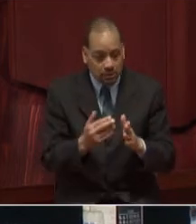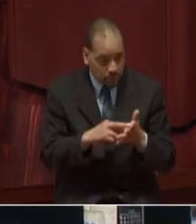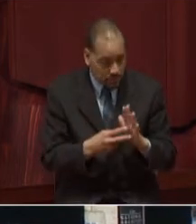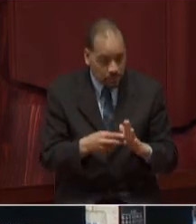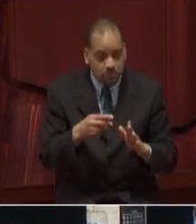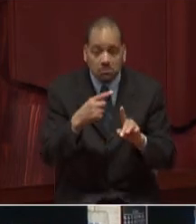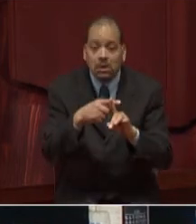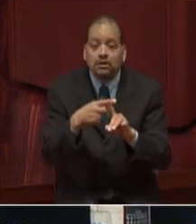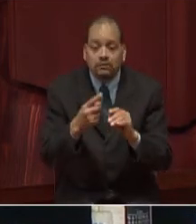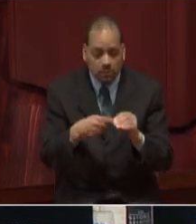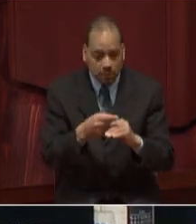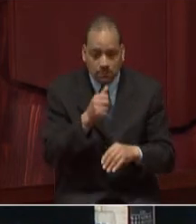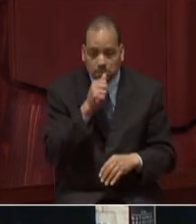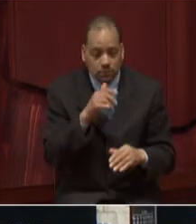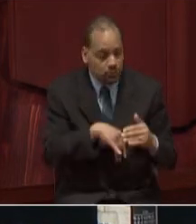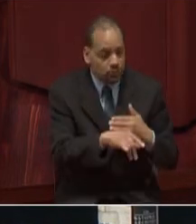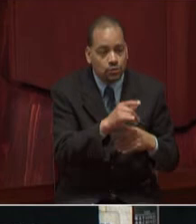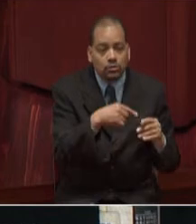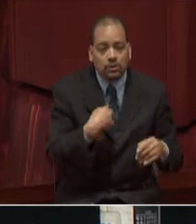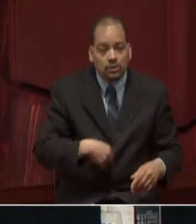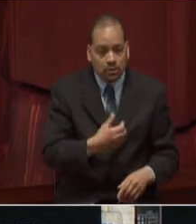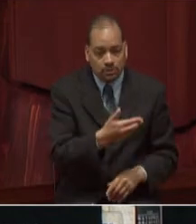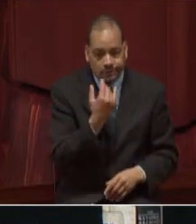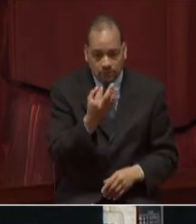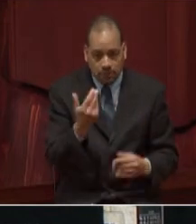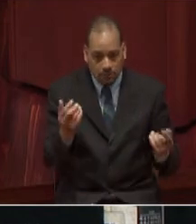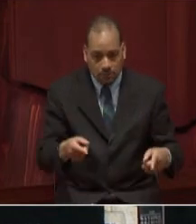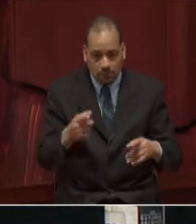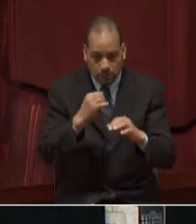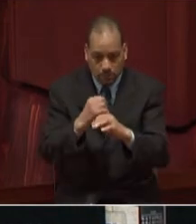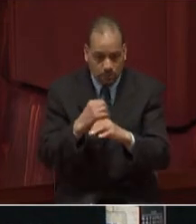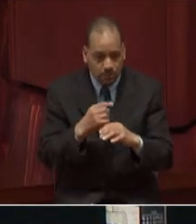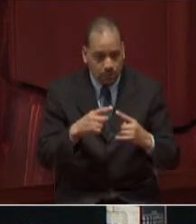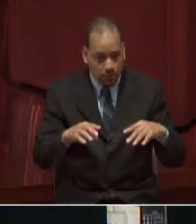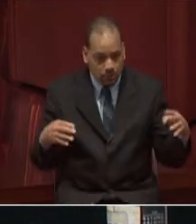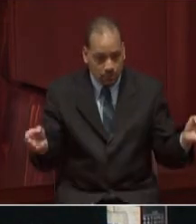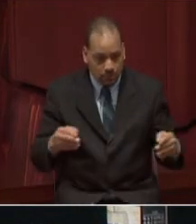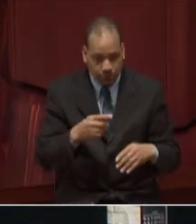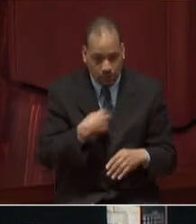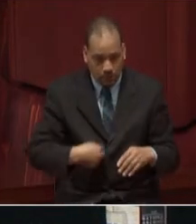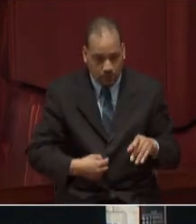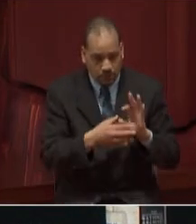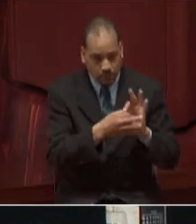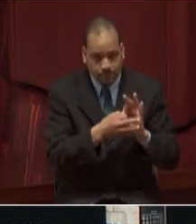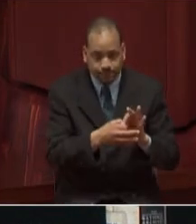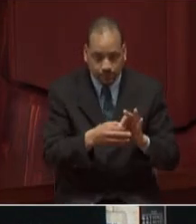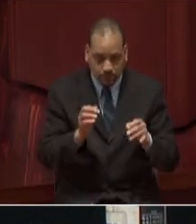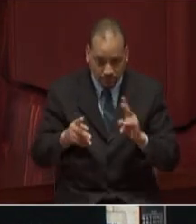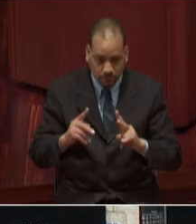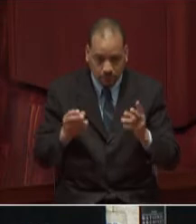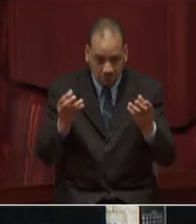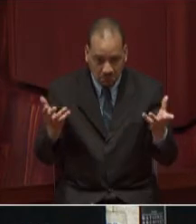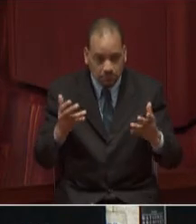on China was that if you had a lot of publicity about the opening of China, although we did send public signals, as we discussed,